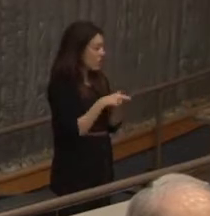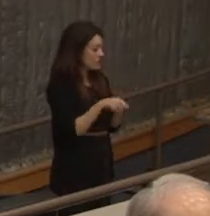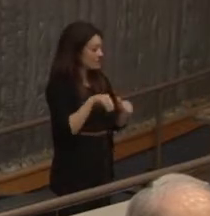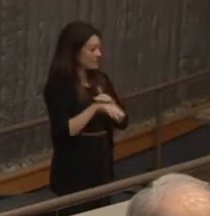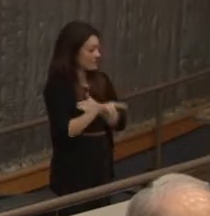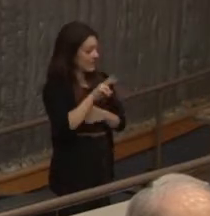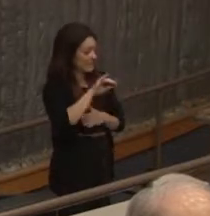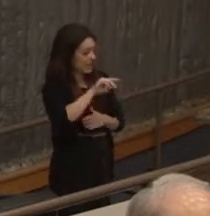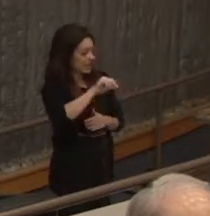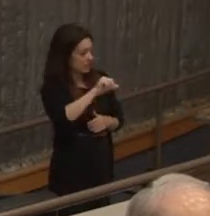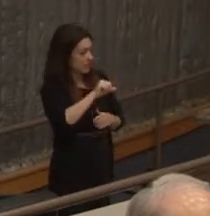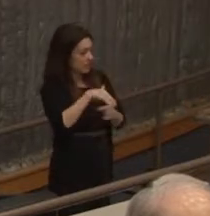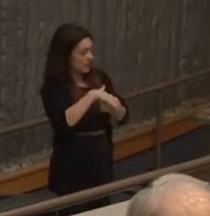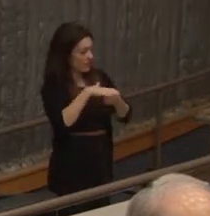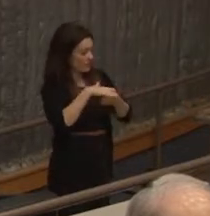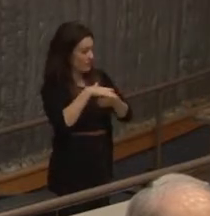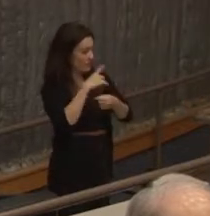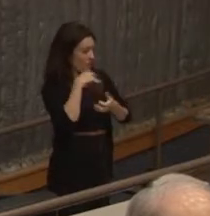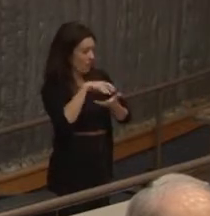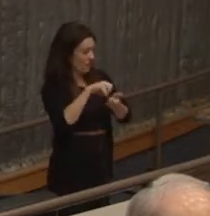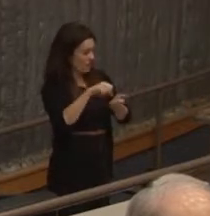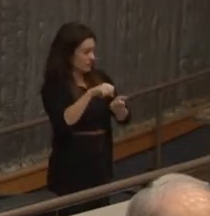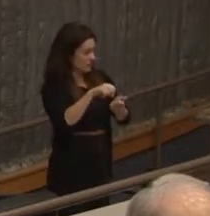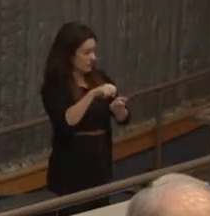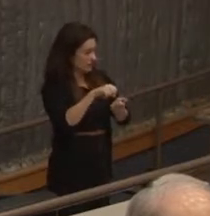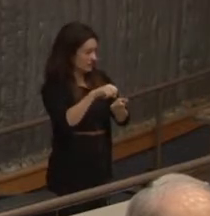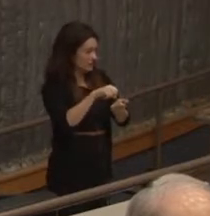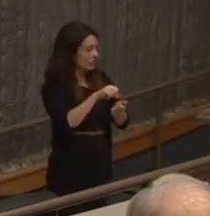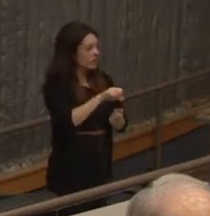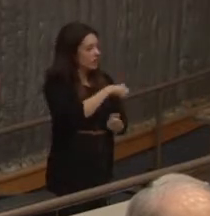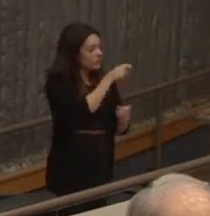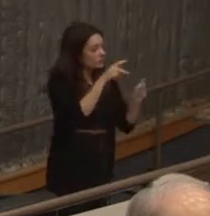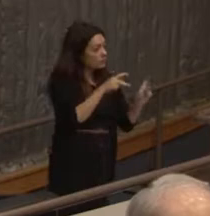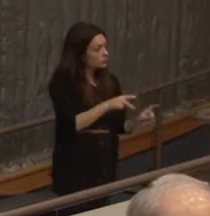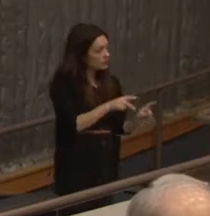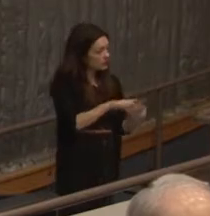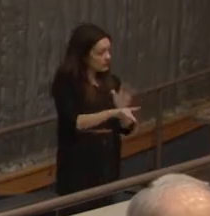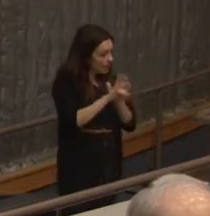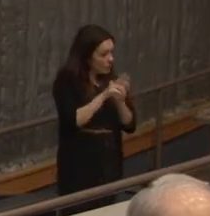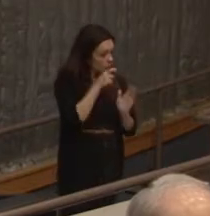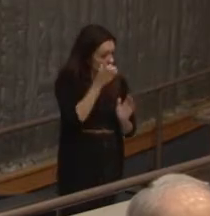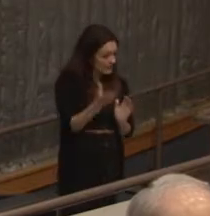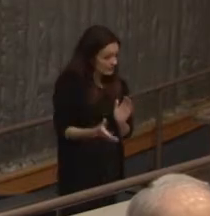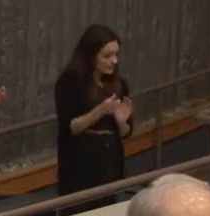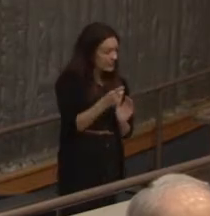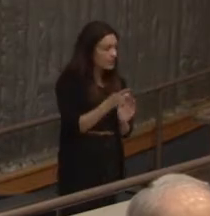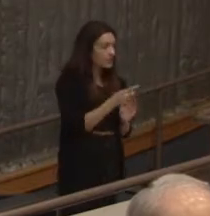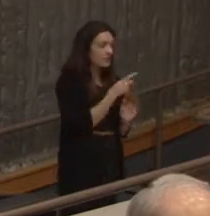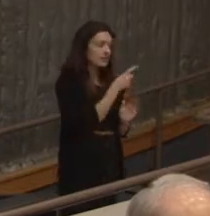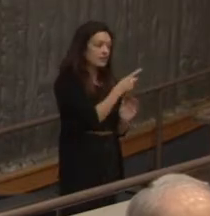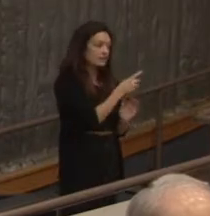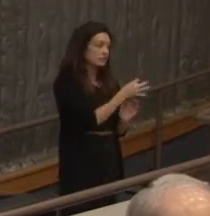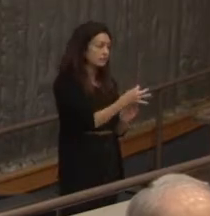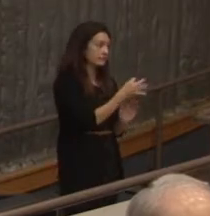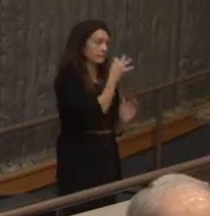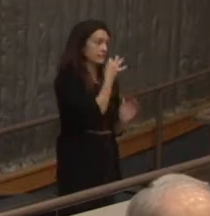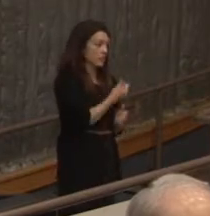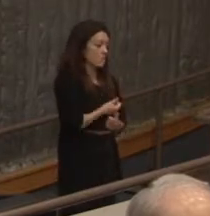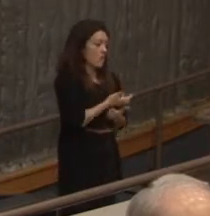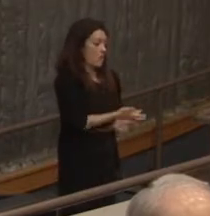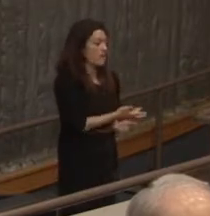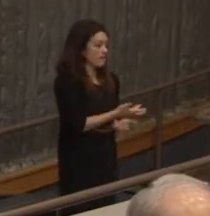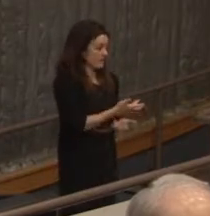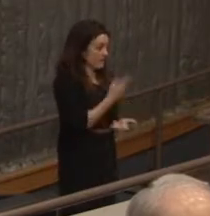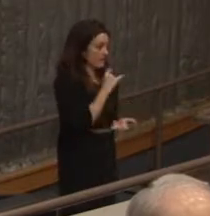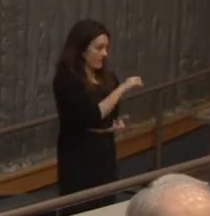was discovered as a painter by Avraham Sutzkever, who was the greatest of Yiddish poets in the